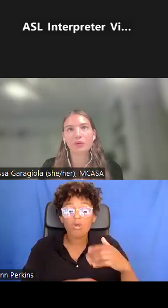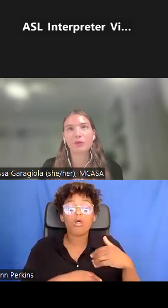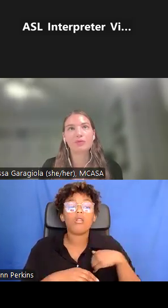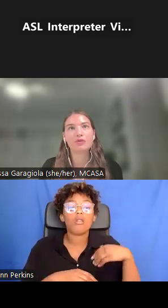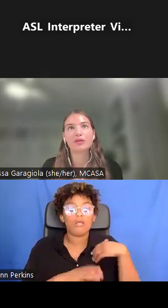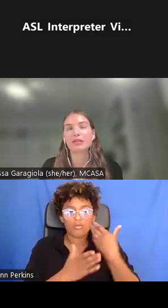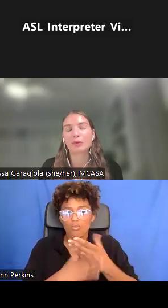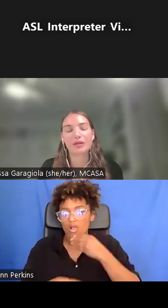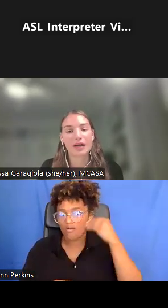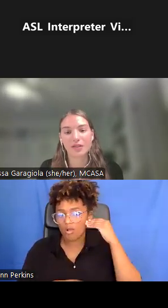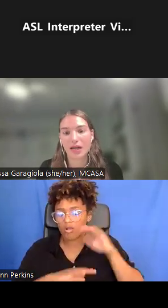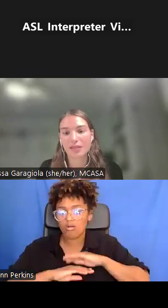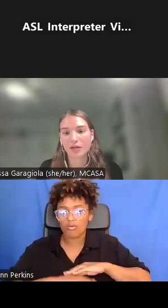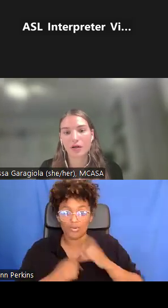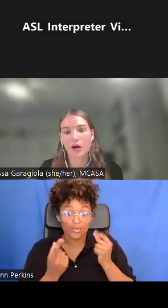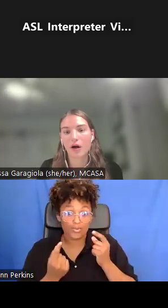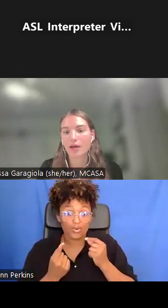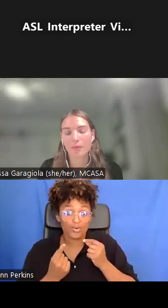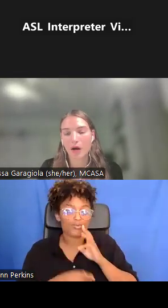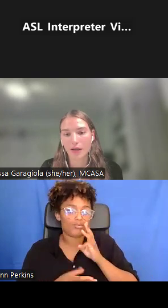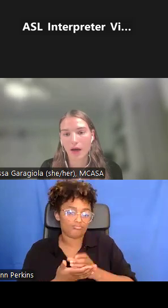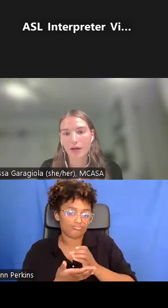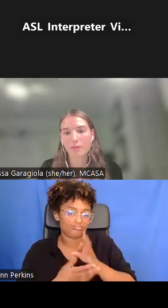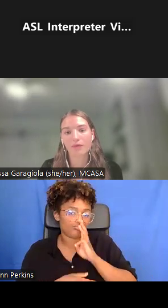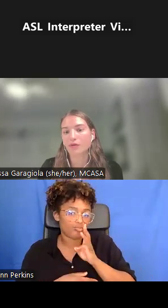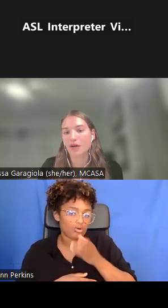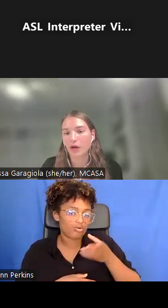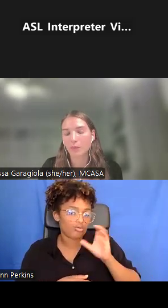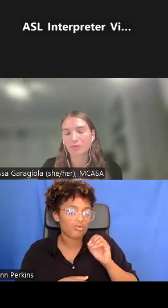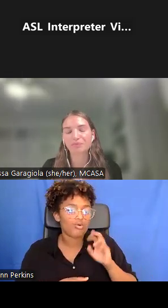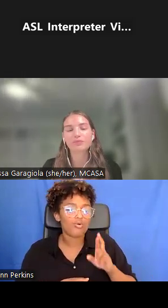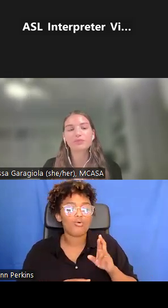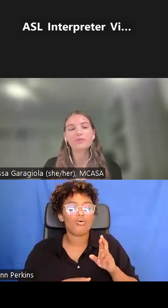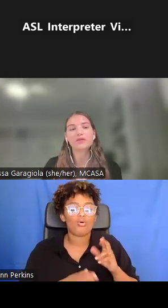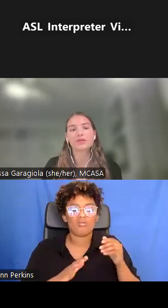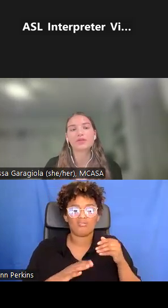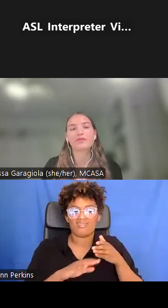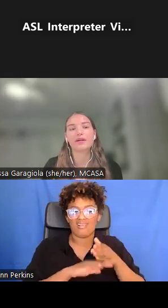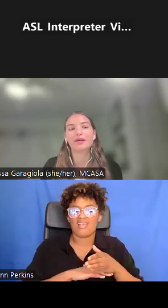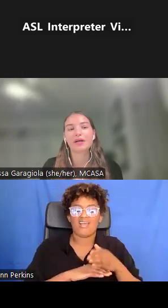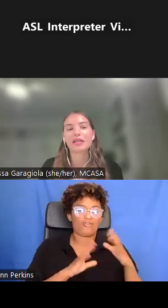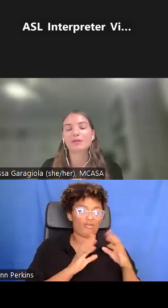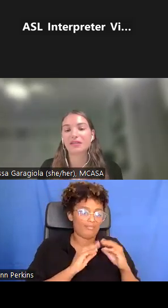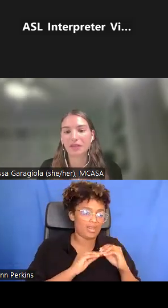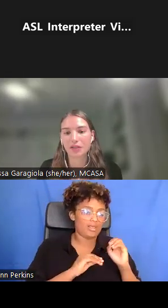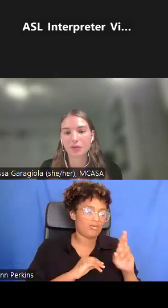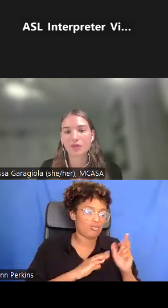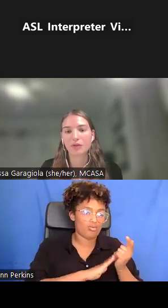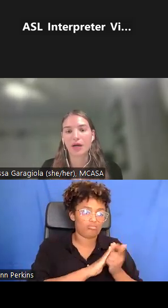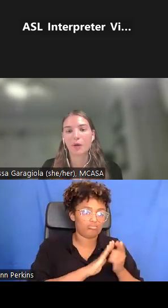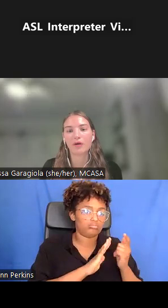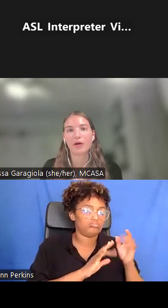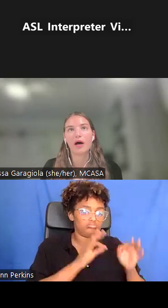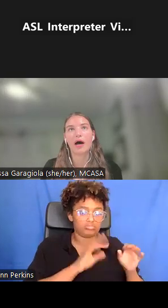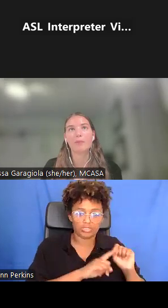advocacy, you do a deep breathing exercise in your car in the parking lot before driving home. So those are very specific things you would